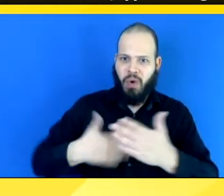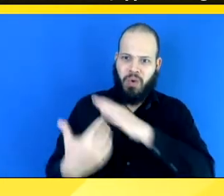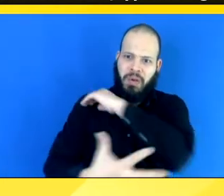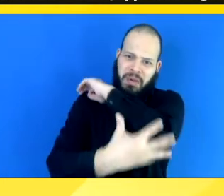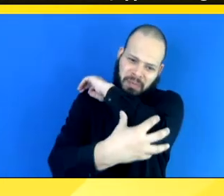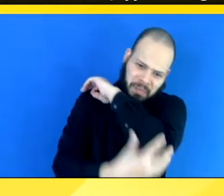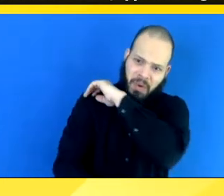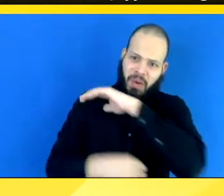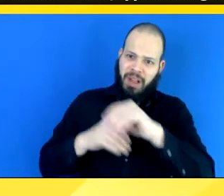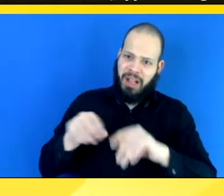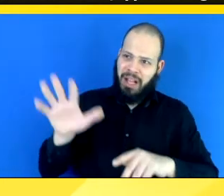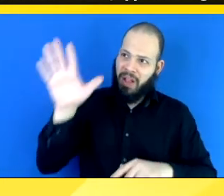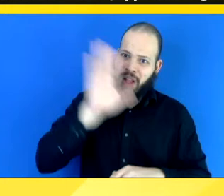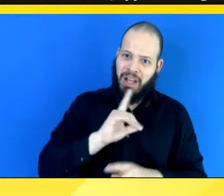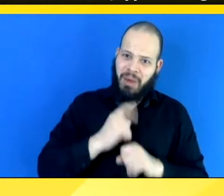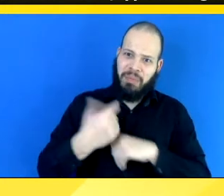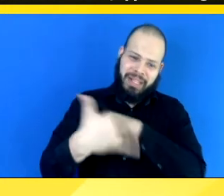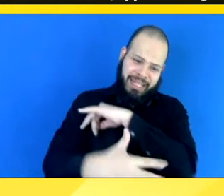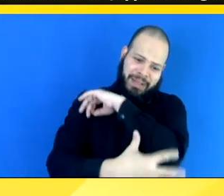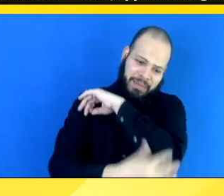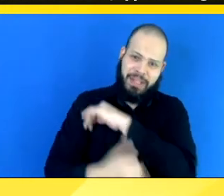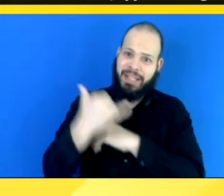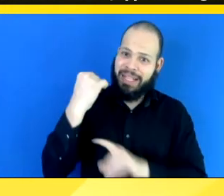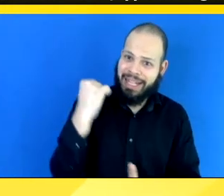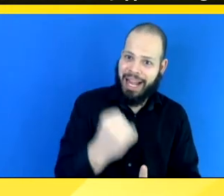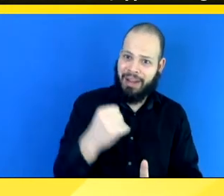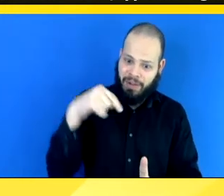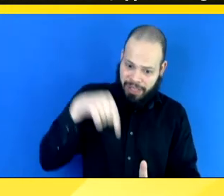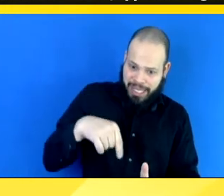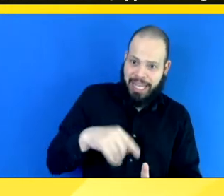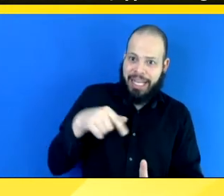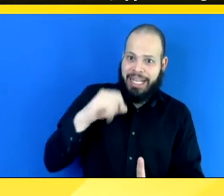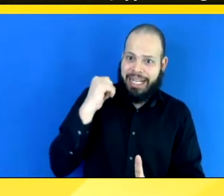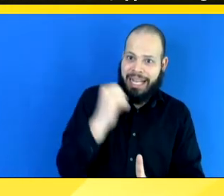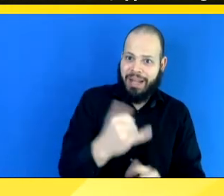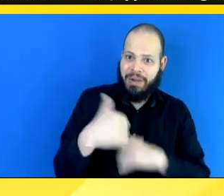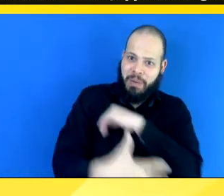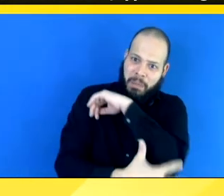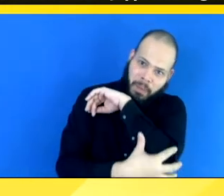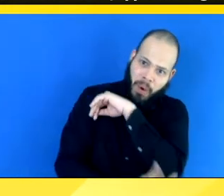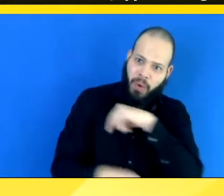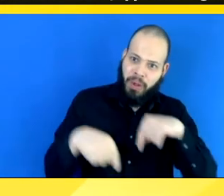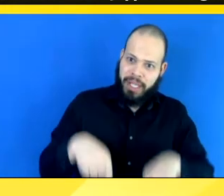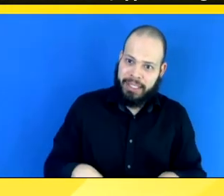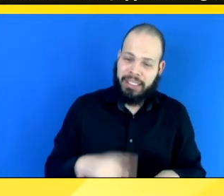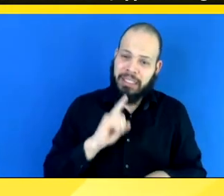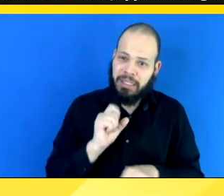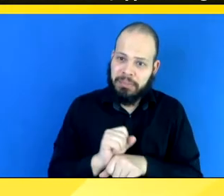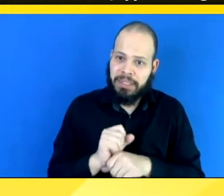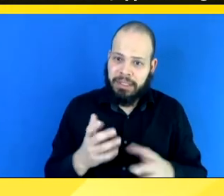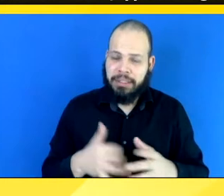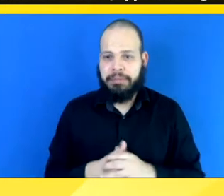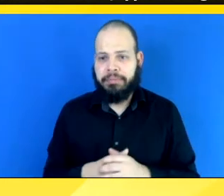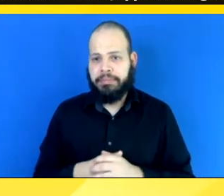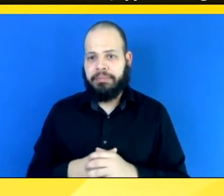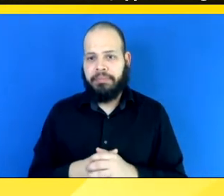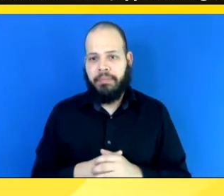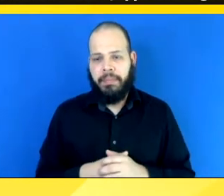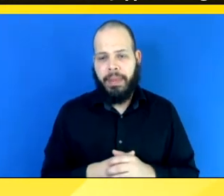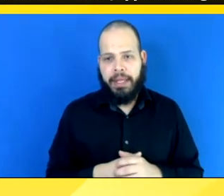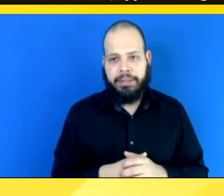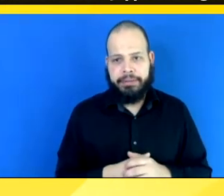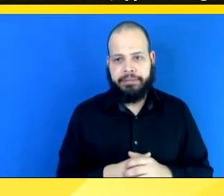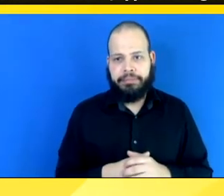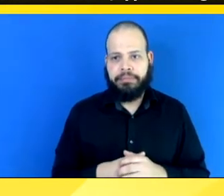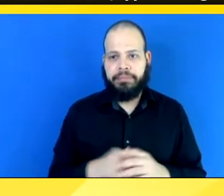South. In his book, The Strange Career of Jim Crow, the historian C. Van Woodard noted